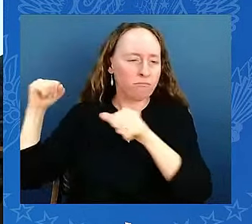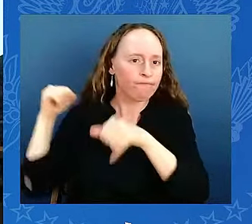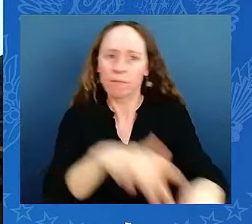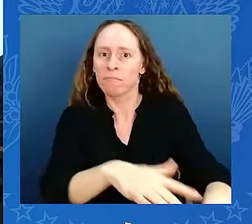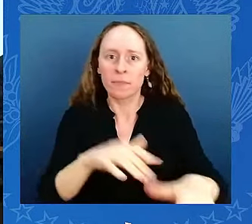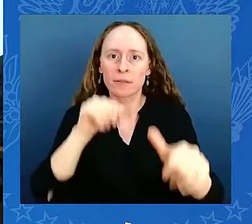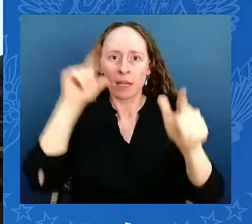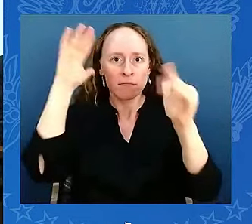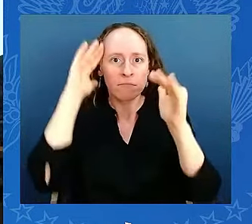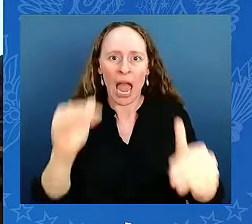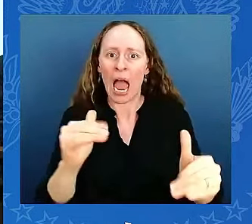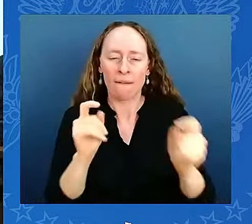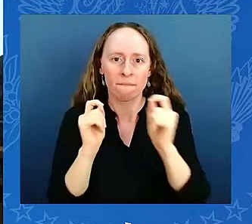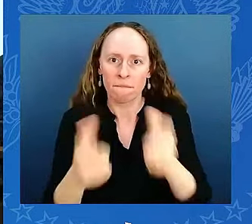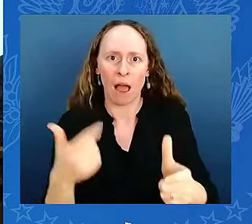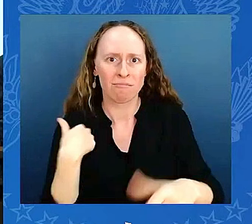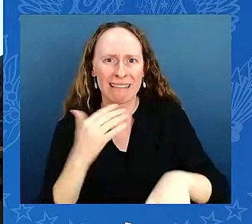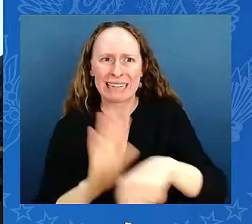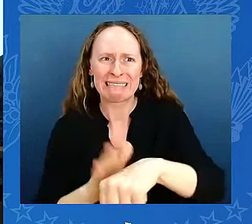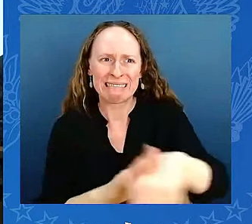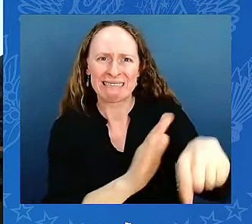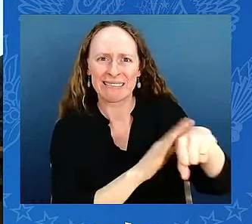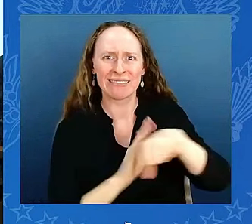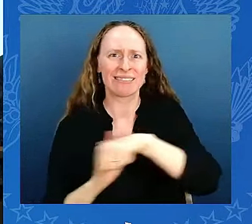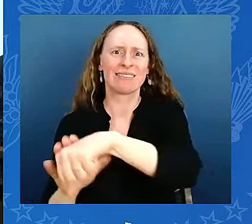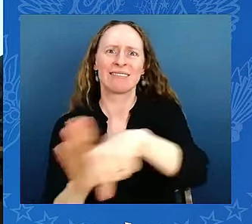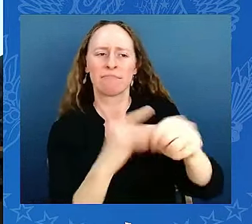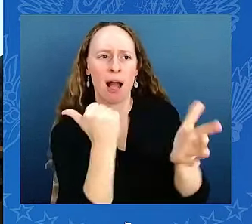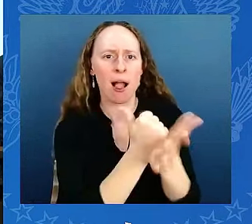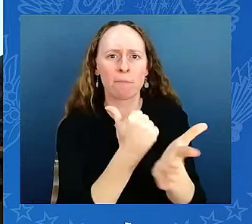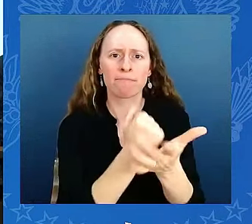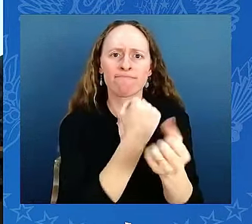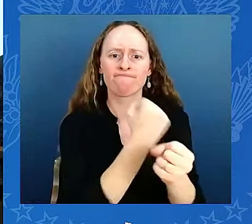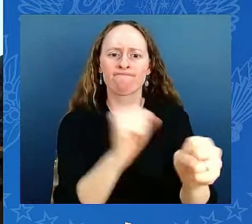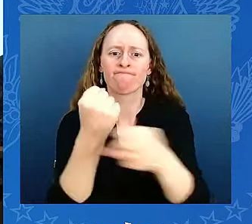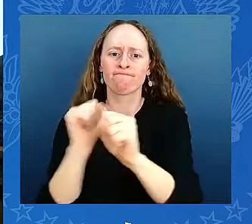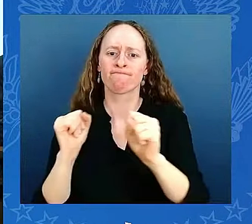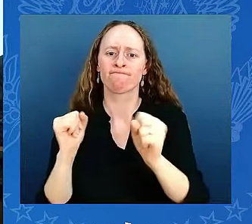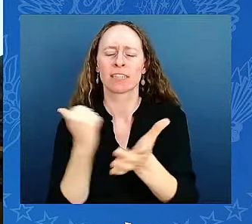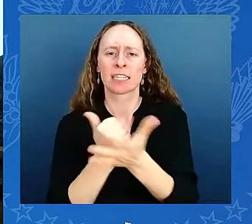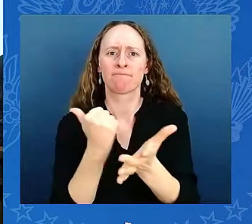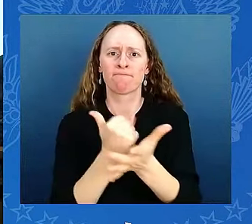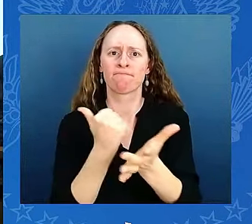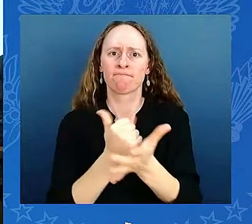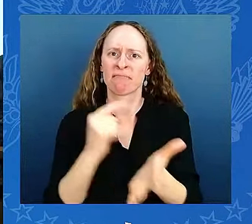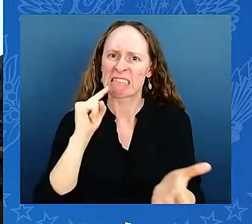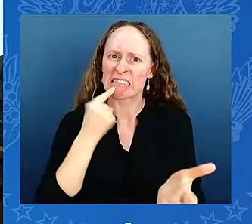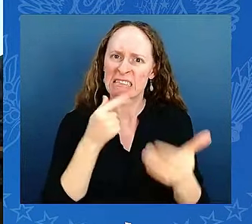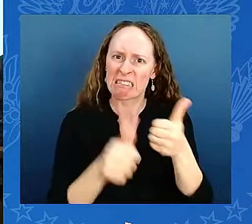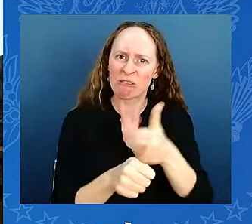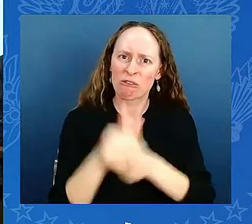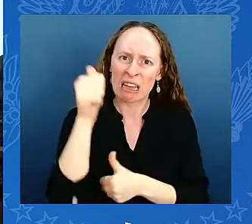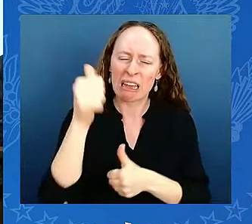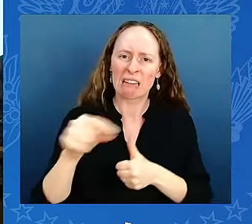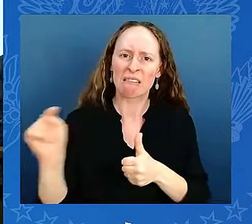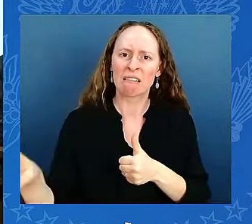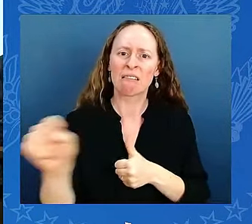events. The impacts were further compounded by the spread and speed of the water.